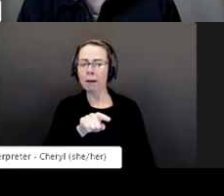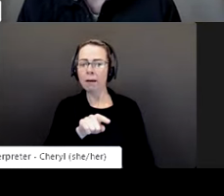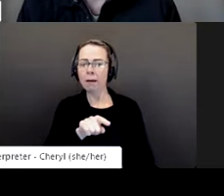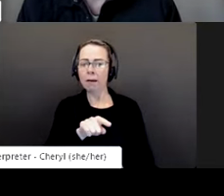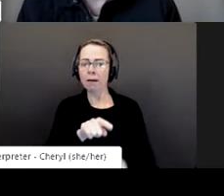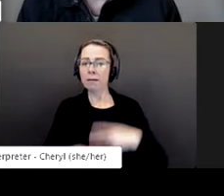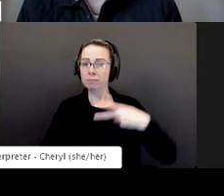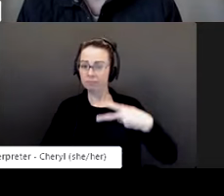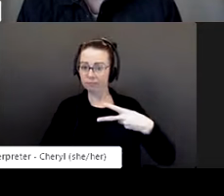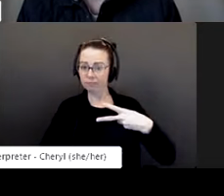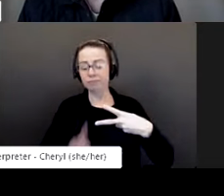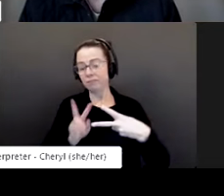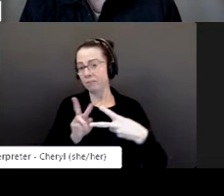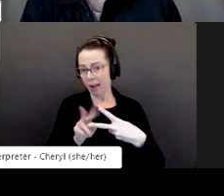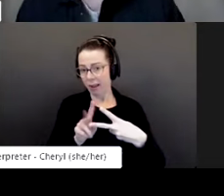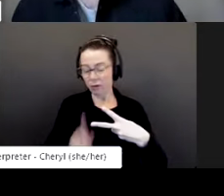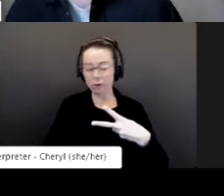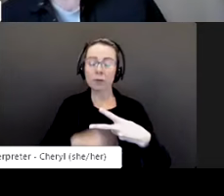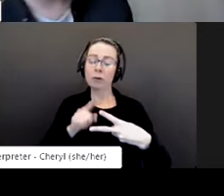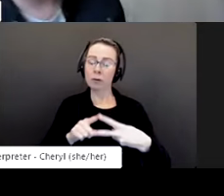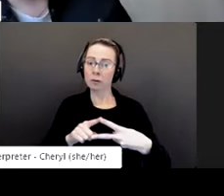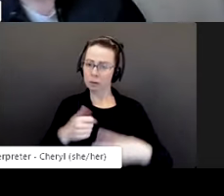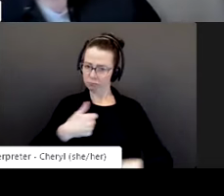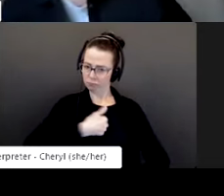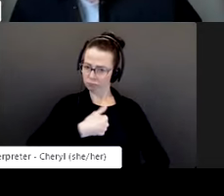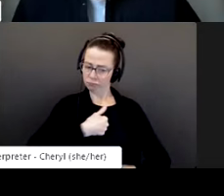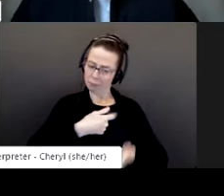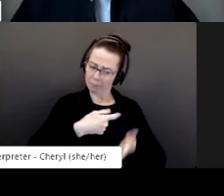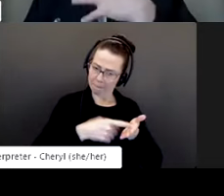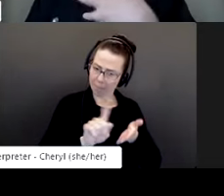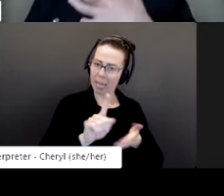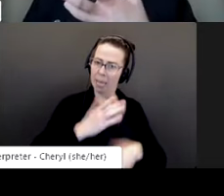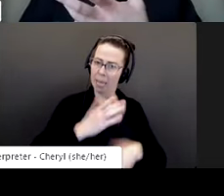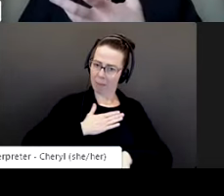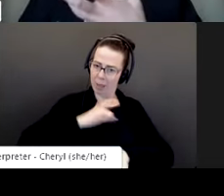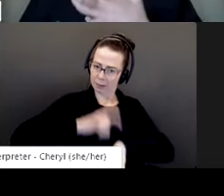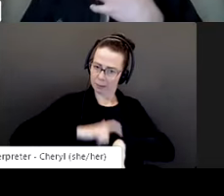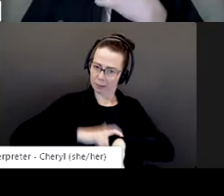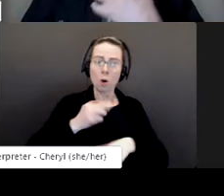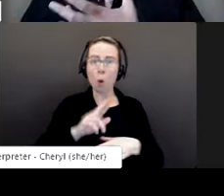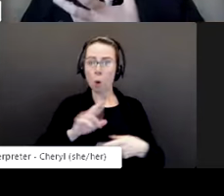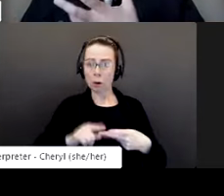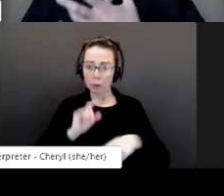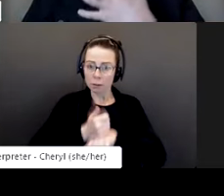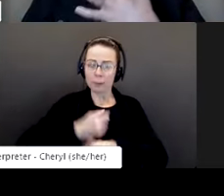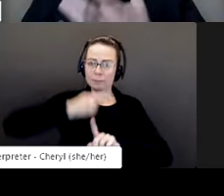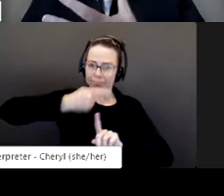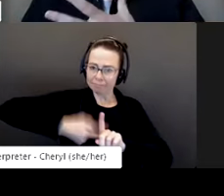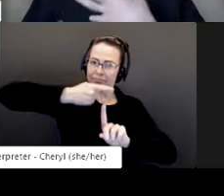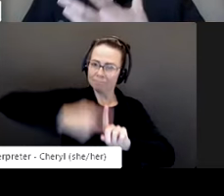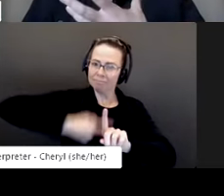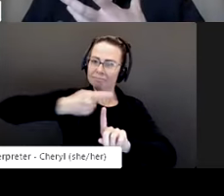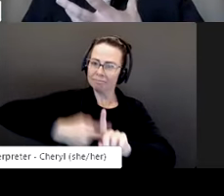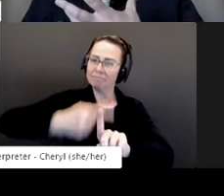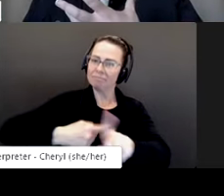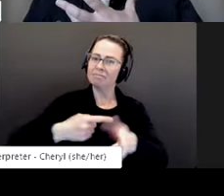a recurring payment, or you can pay the bill immediately. Now, why would you do this? It very well could be that you have a gas bill